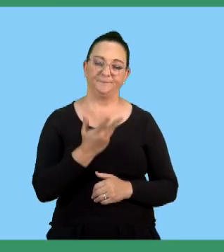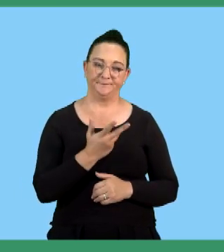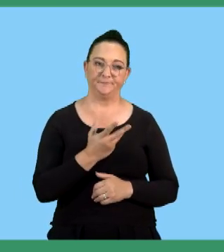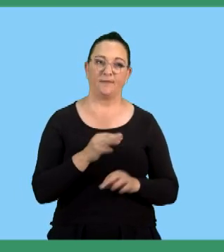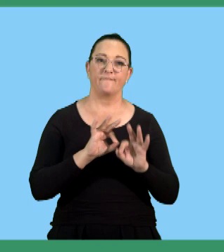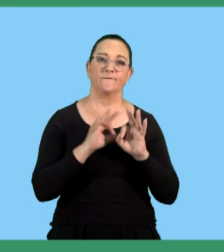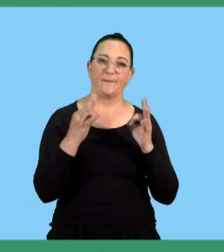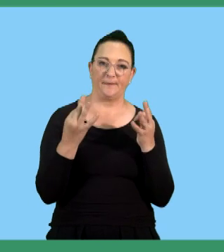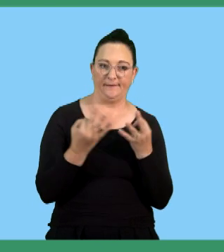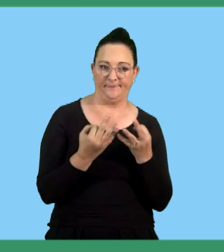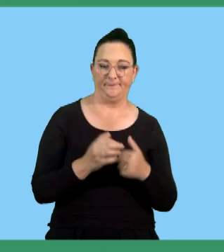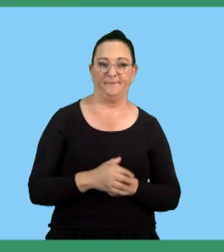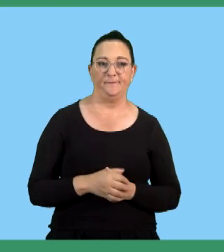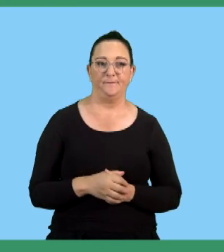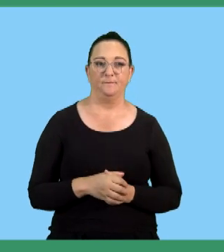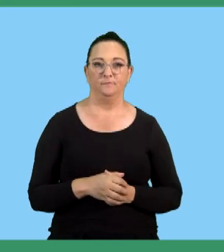family.